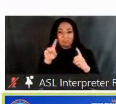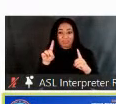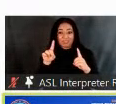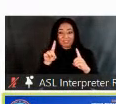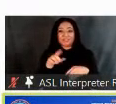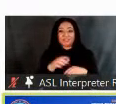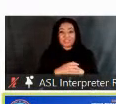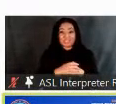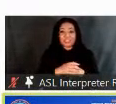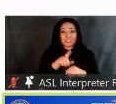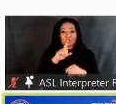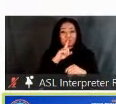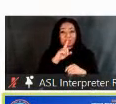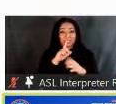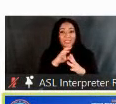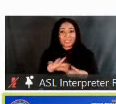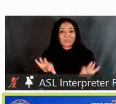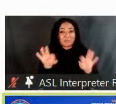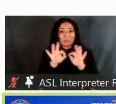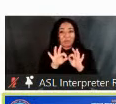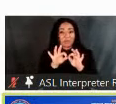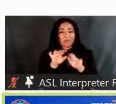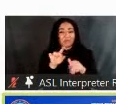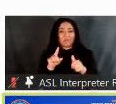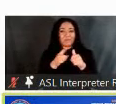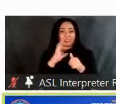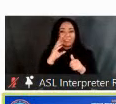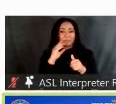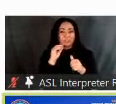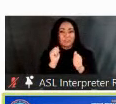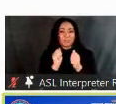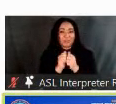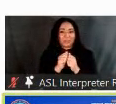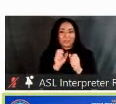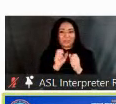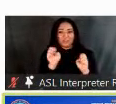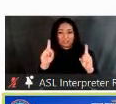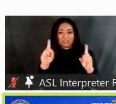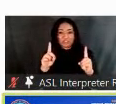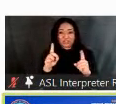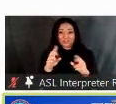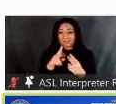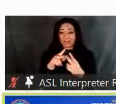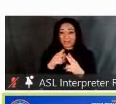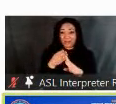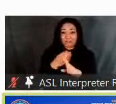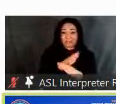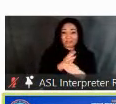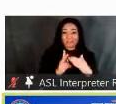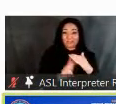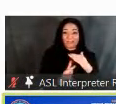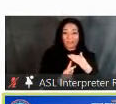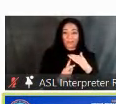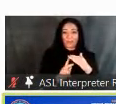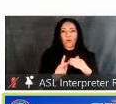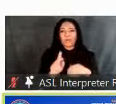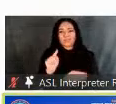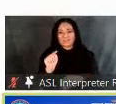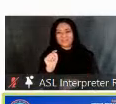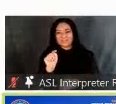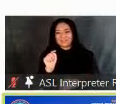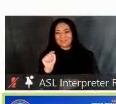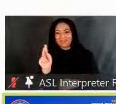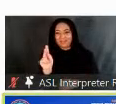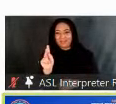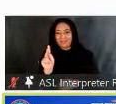interactions with education, whether it is pre-K or TK. Historically, in this country, inclusion has not